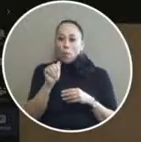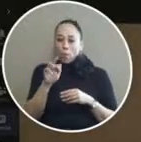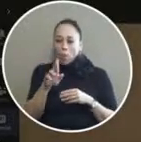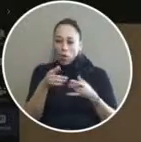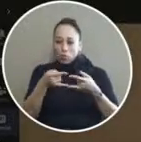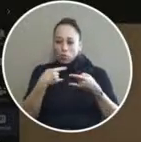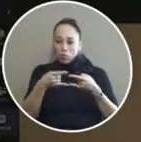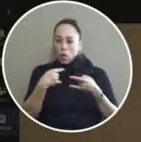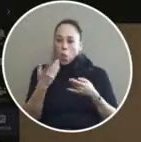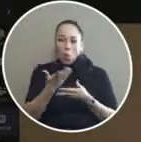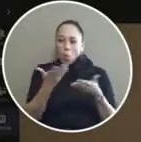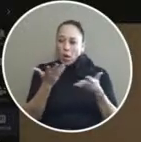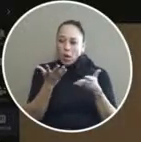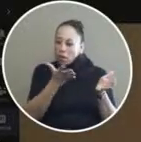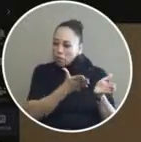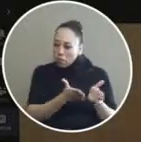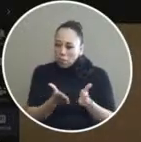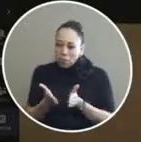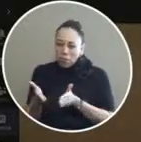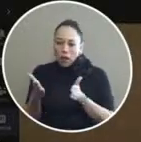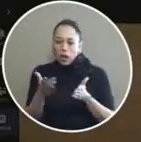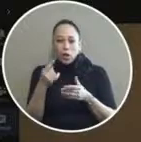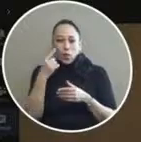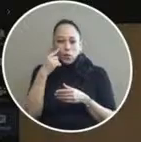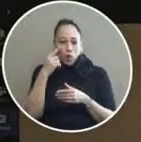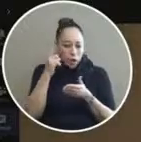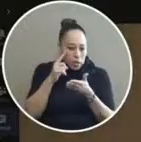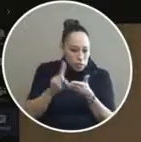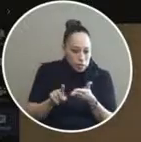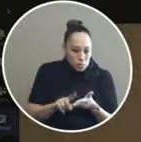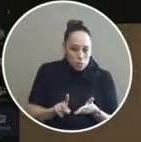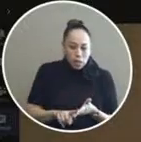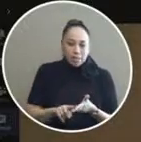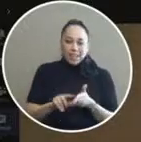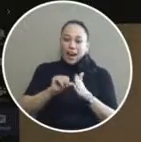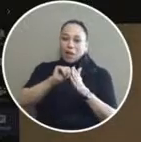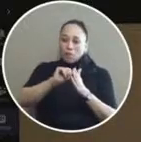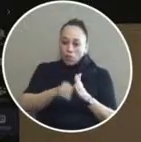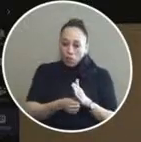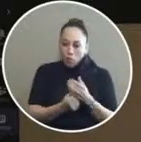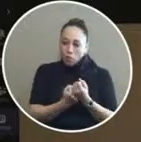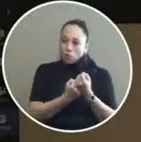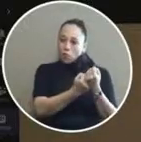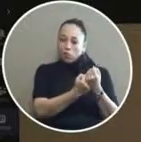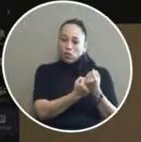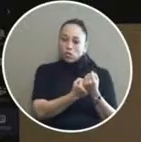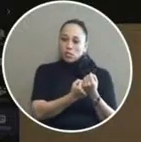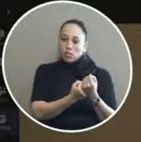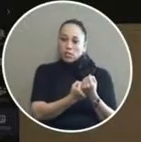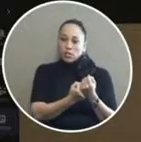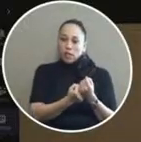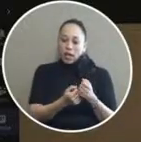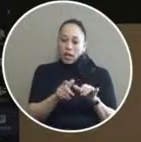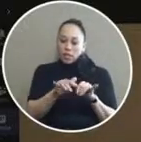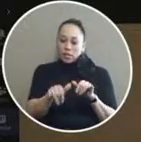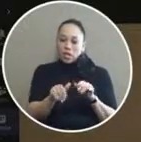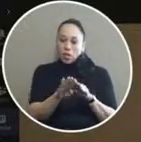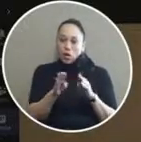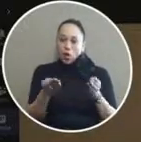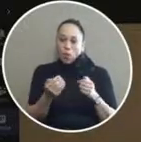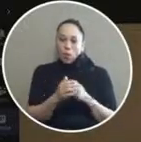So what is our plan and strategy for inspecting and enforcing bars staying open at